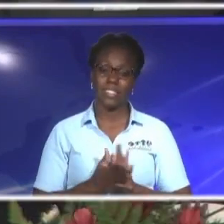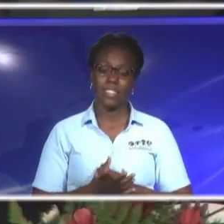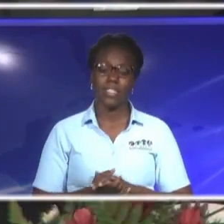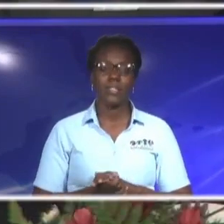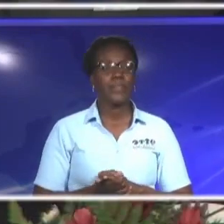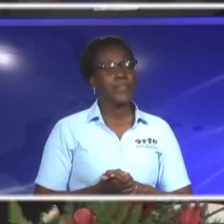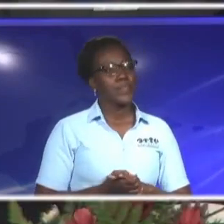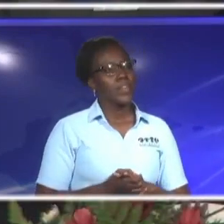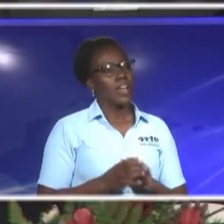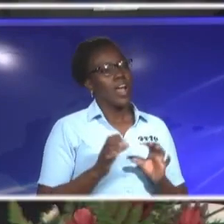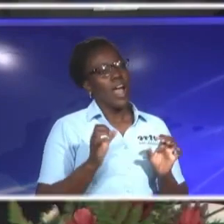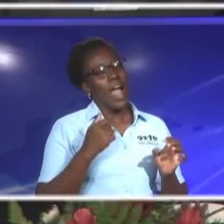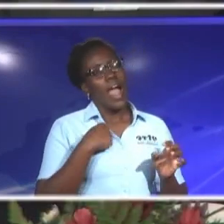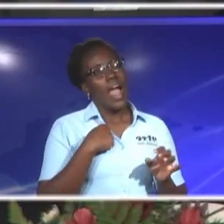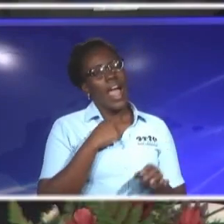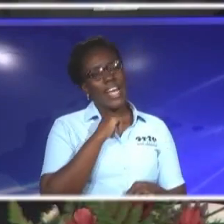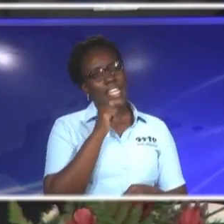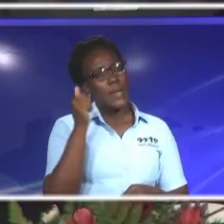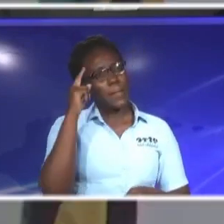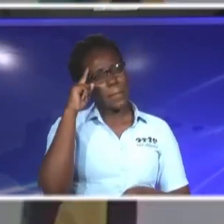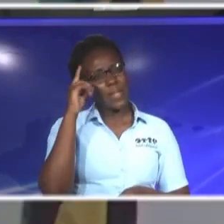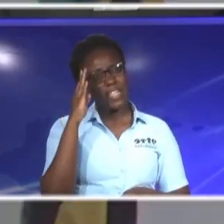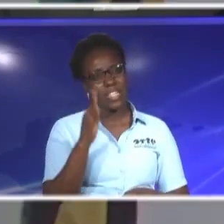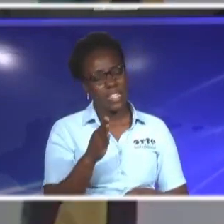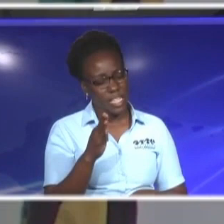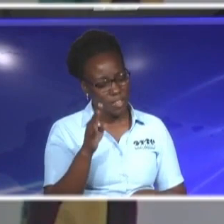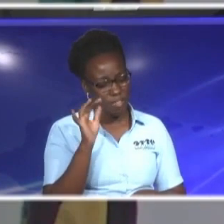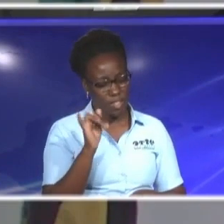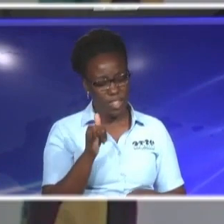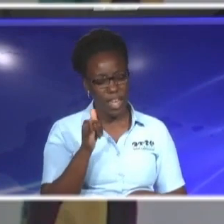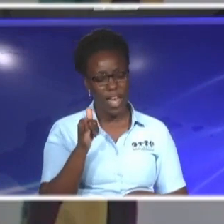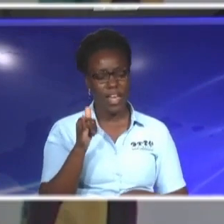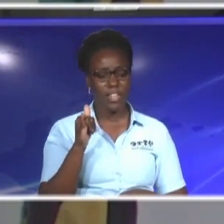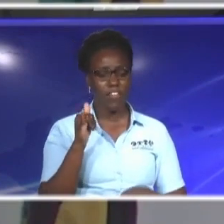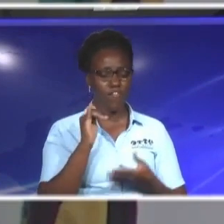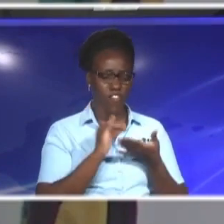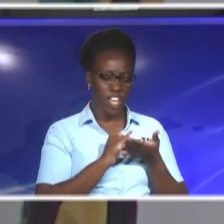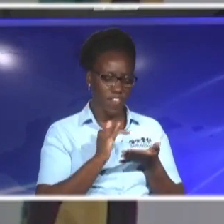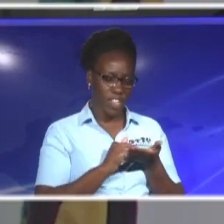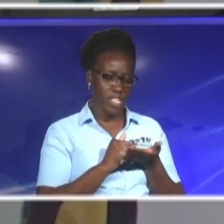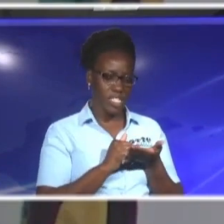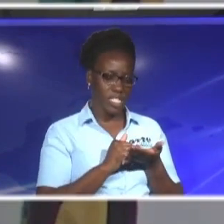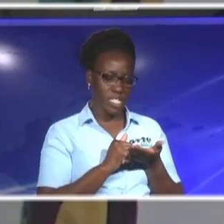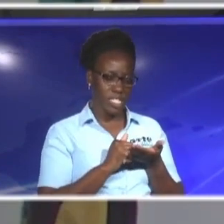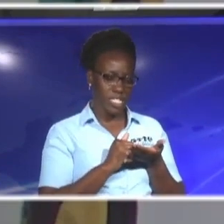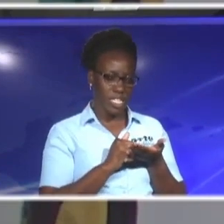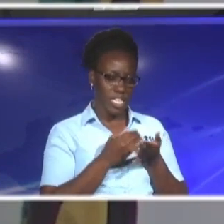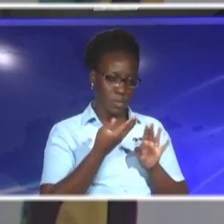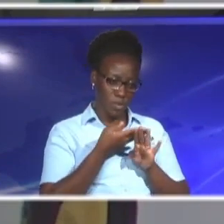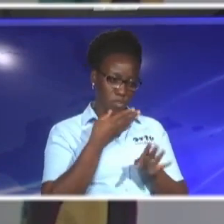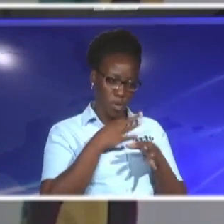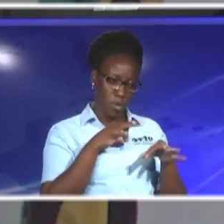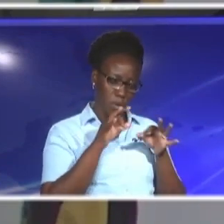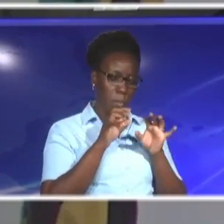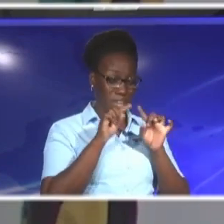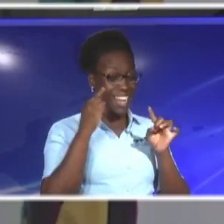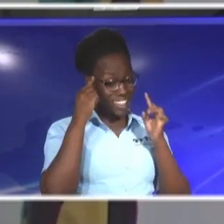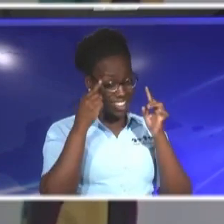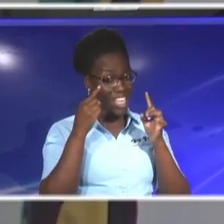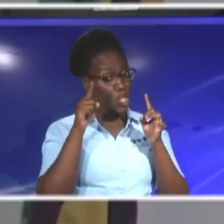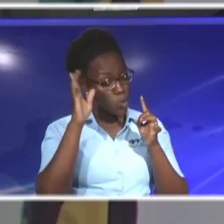I don't necessarily believe that forgiveness is a prerequisite, but I think you will appreciate that it